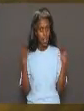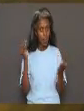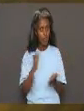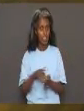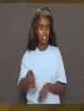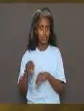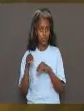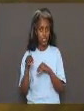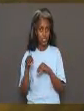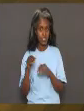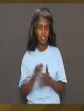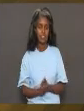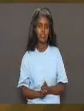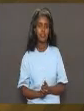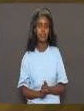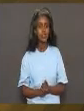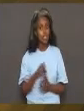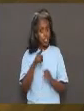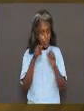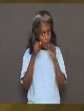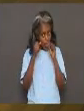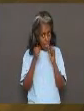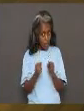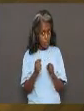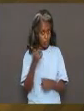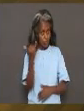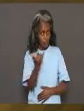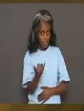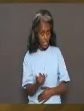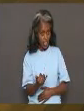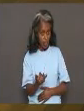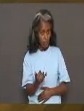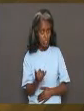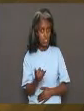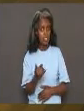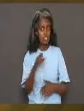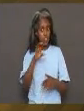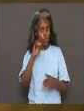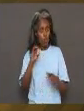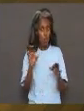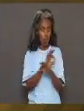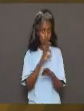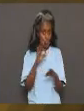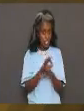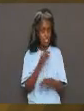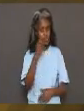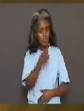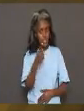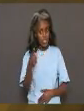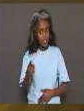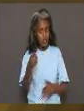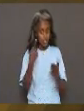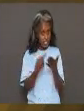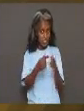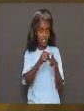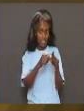Hello again, students. Were you able to figure out the co-functions for each of